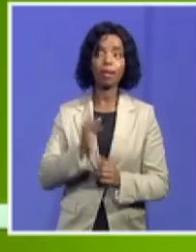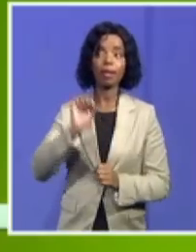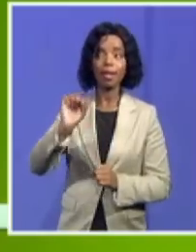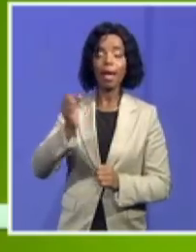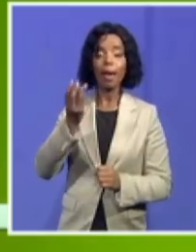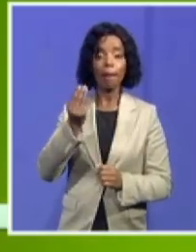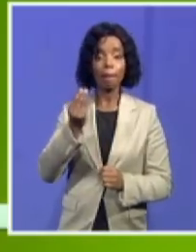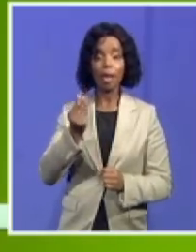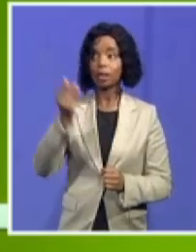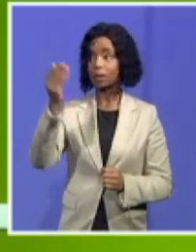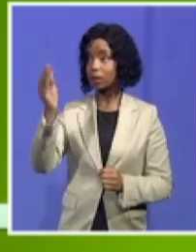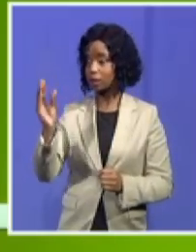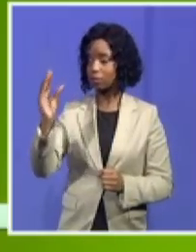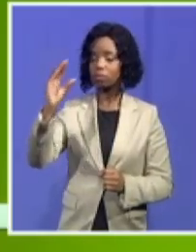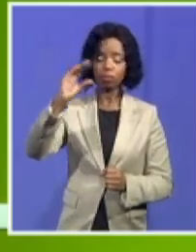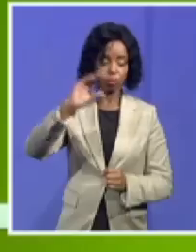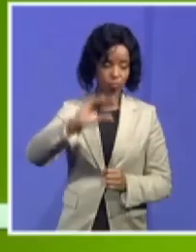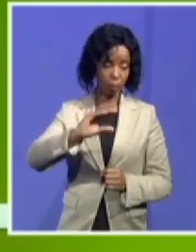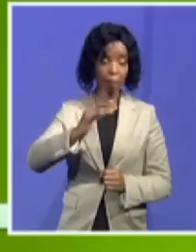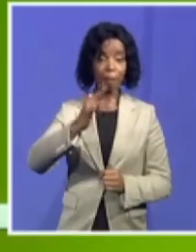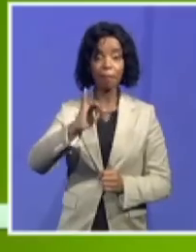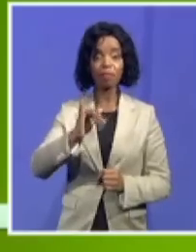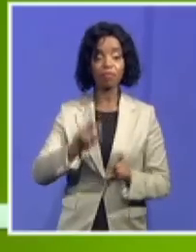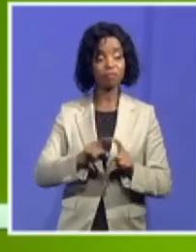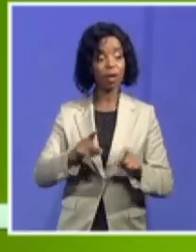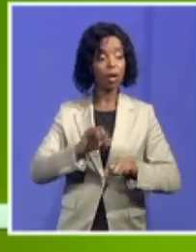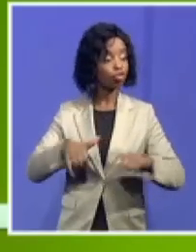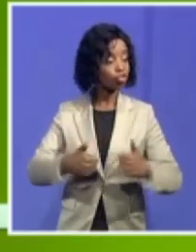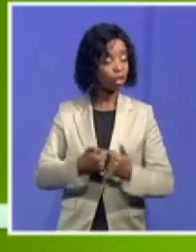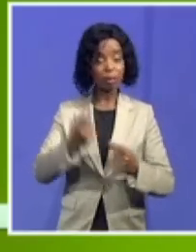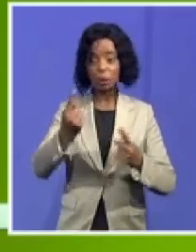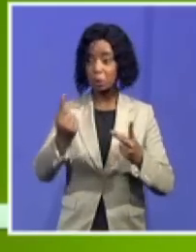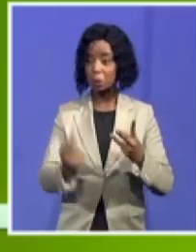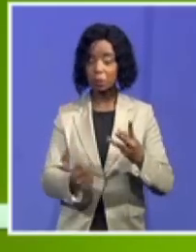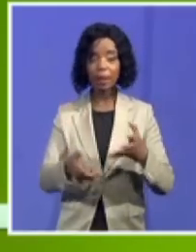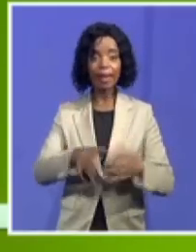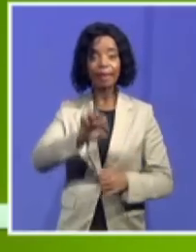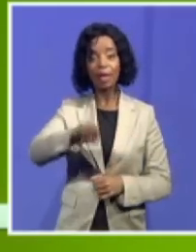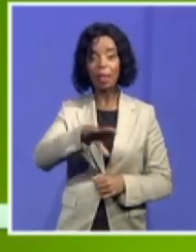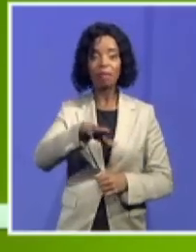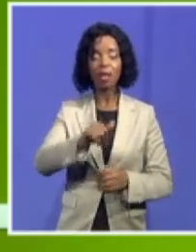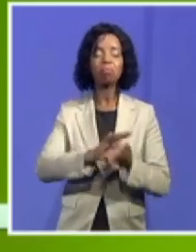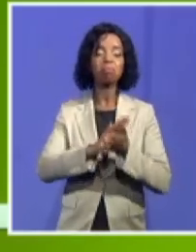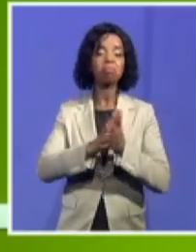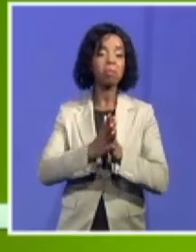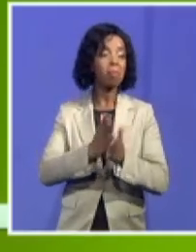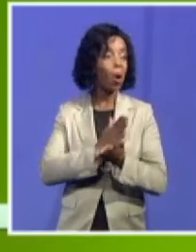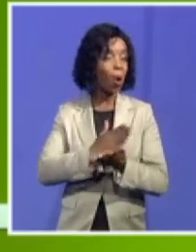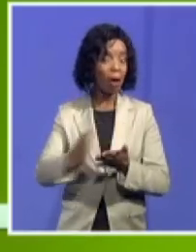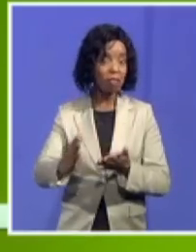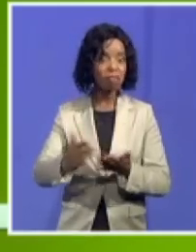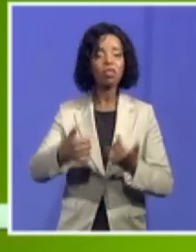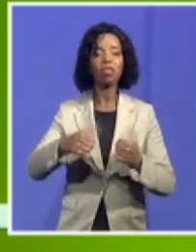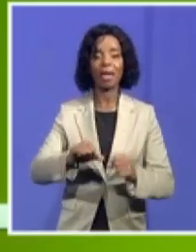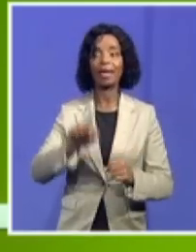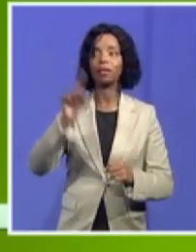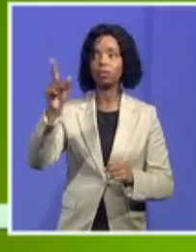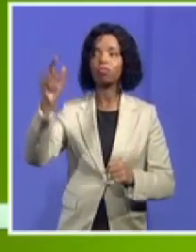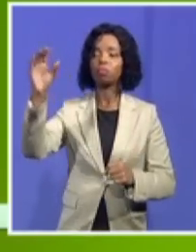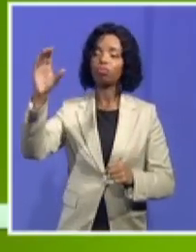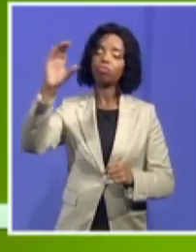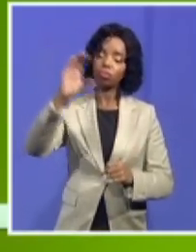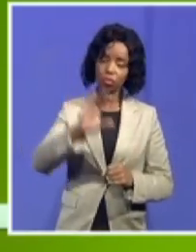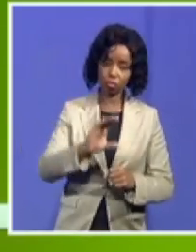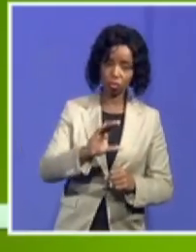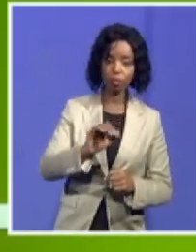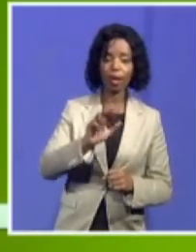by 84% over the next 5 years, over and above existing capital investments.